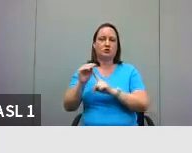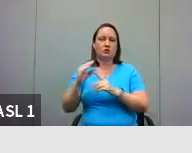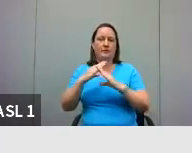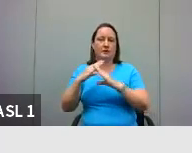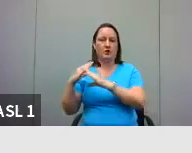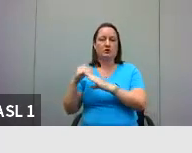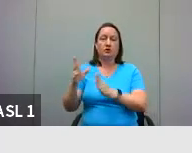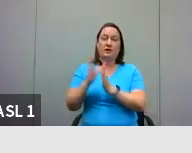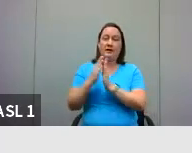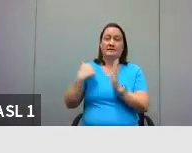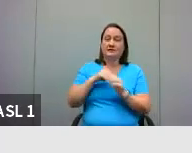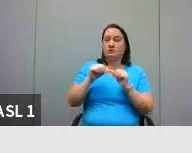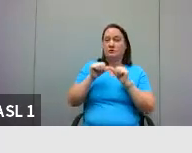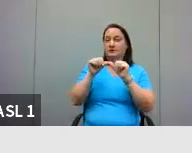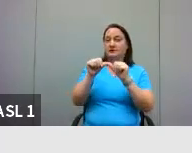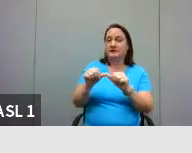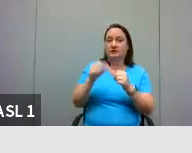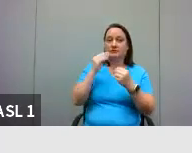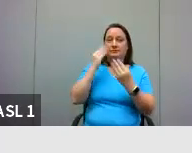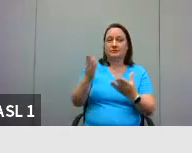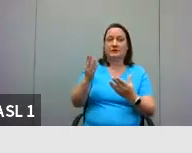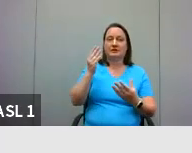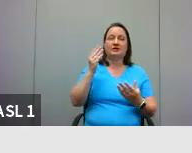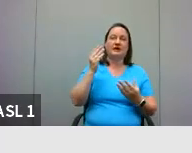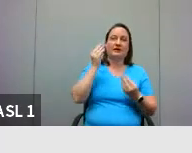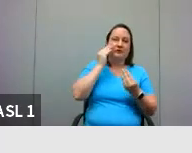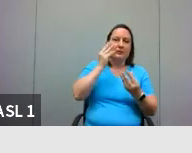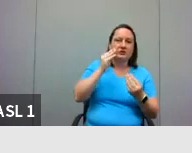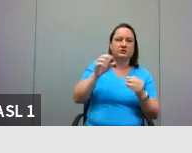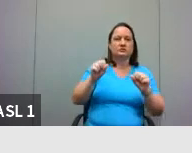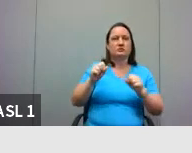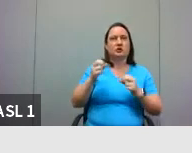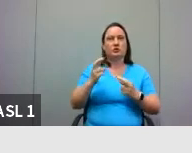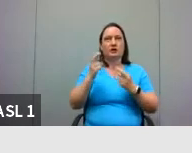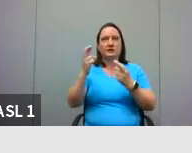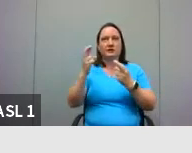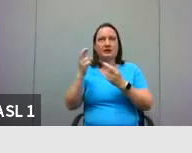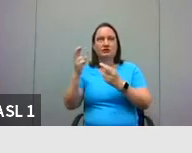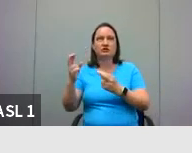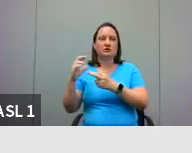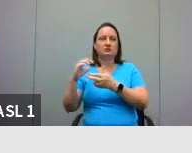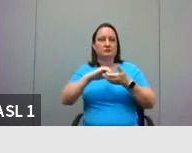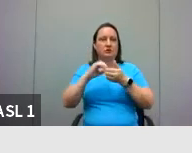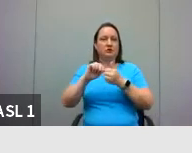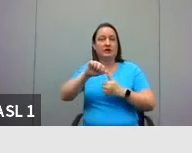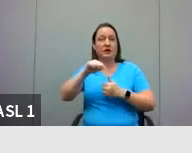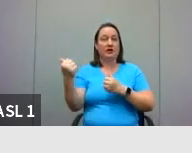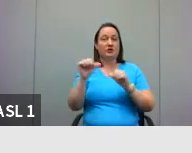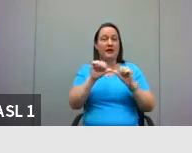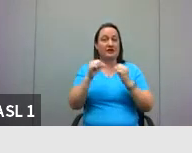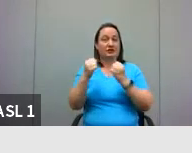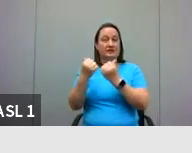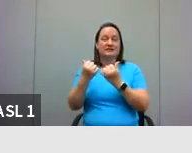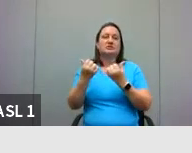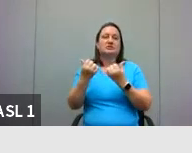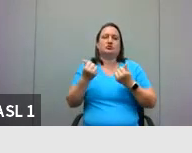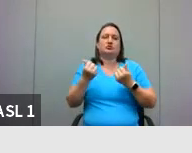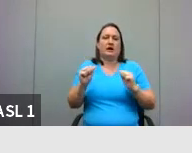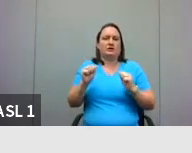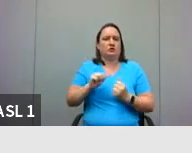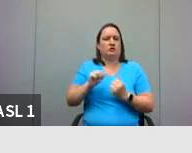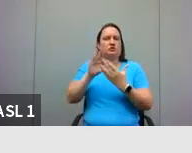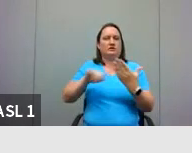and potentially maybe some recommendations and collaborate with other agencies to try to address these needs.